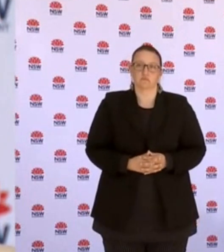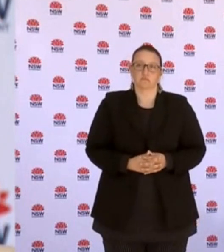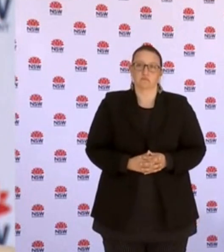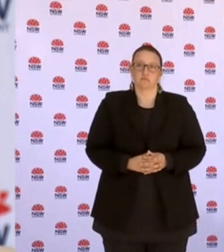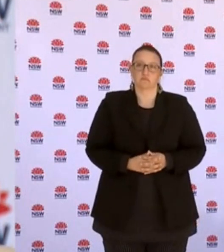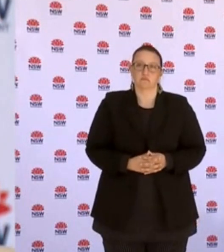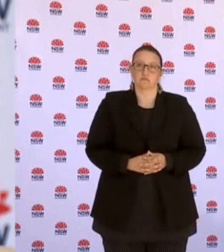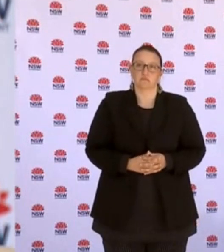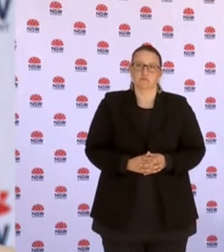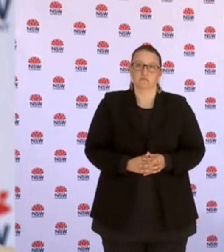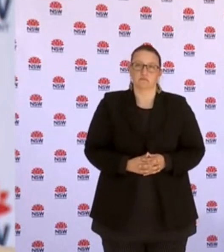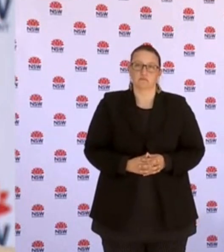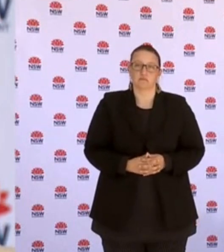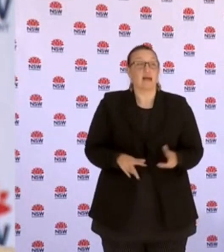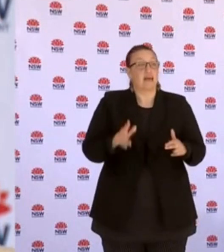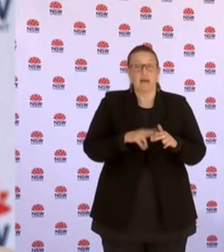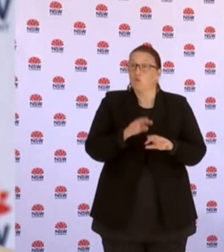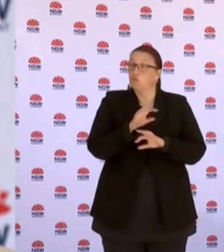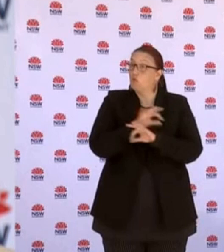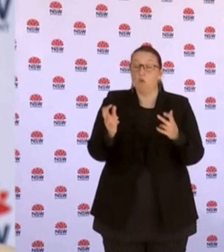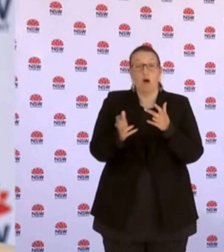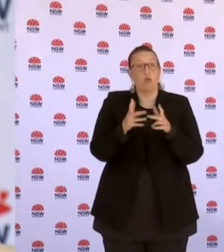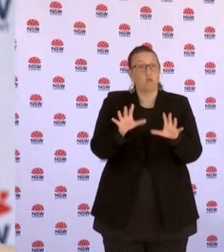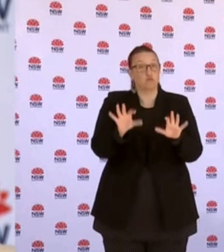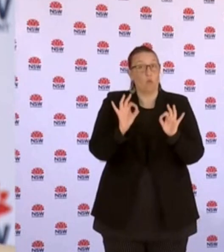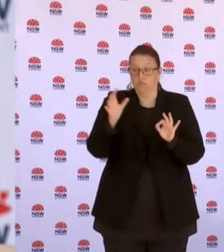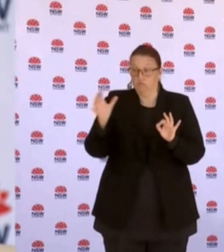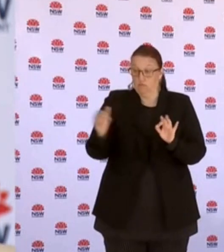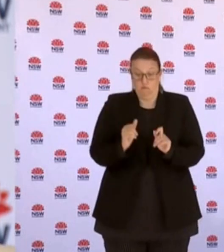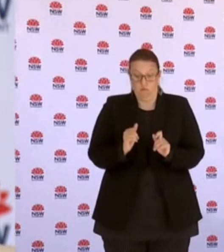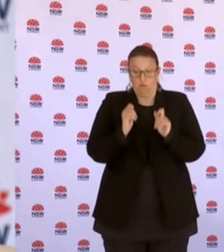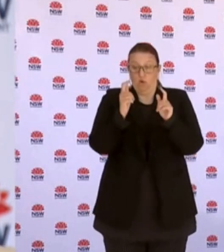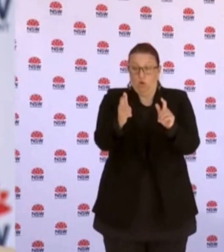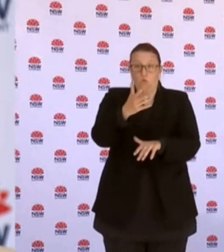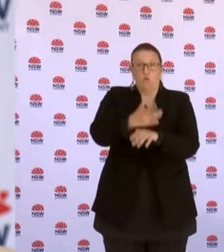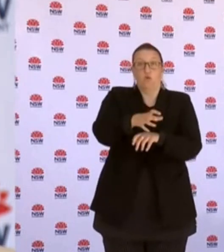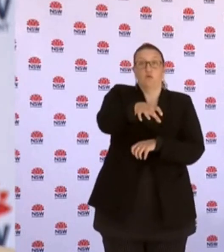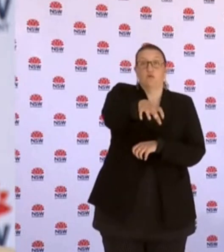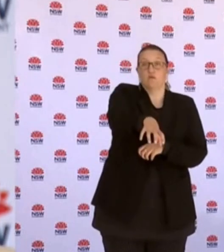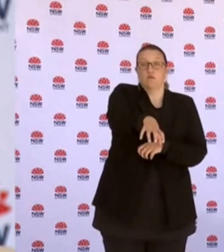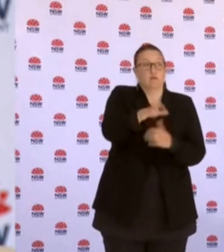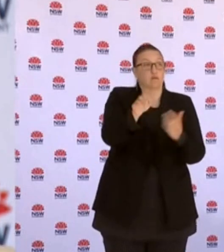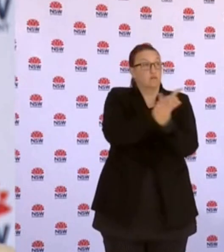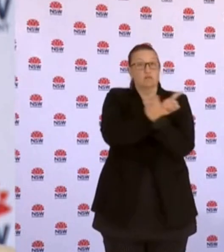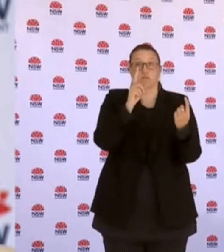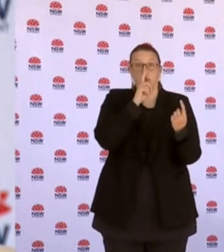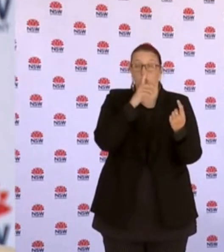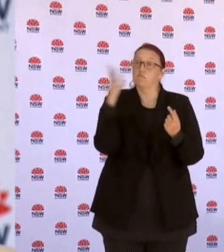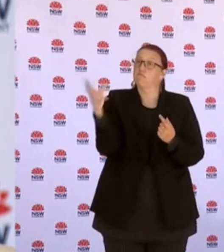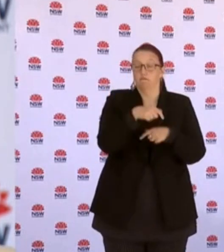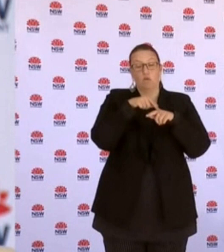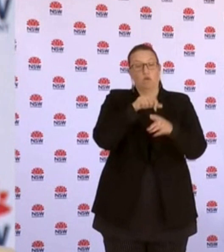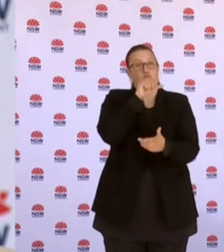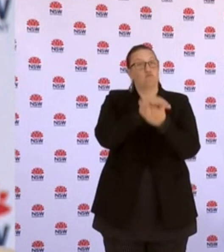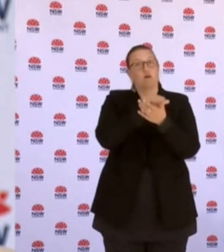exhibiting those strict COVID-safe plans, and that is critical. And we know that we need to make sure not